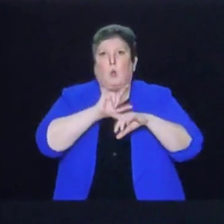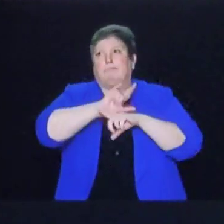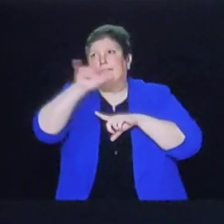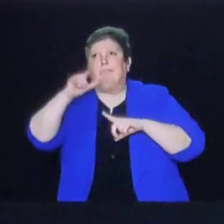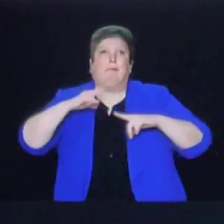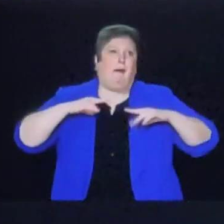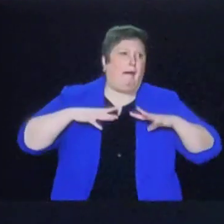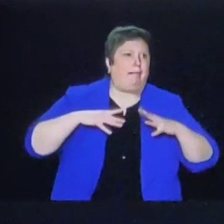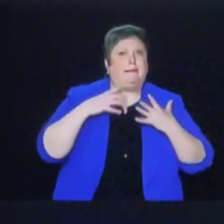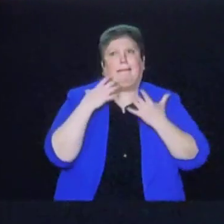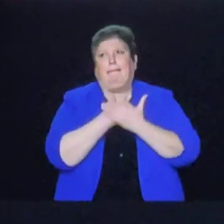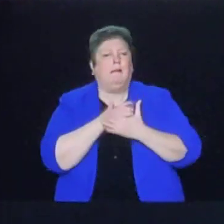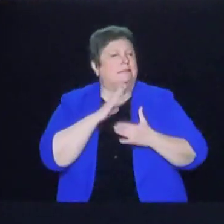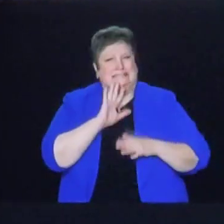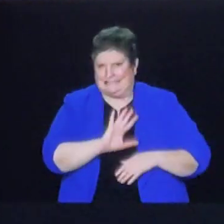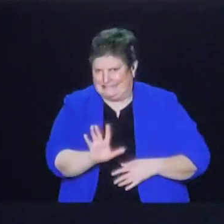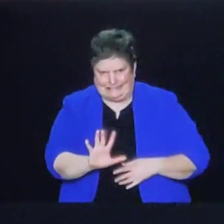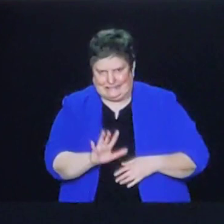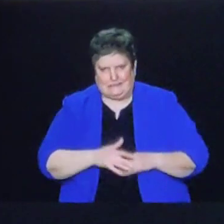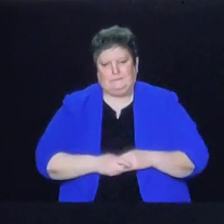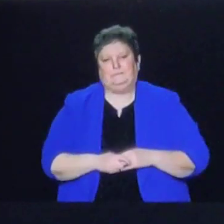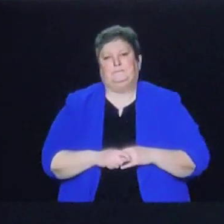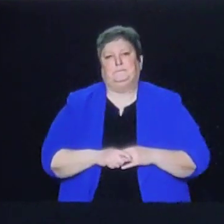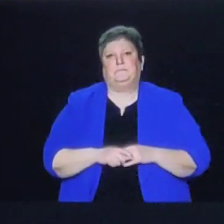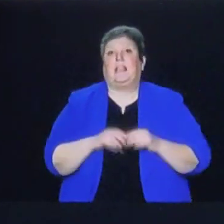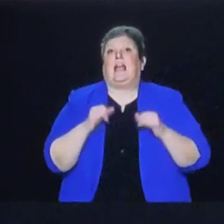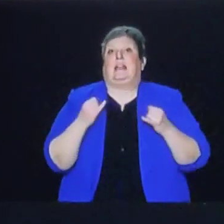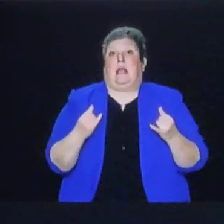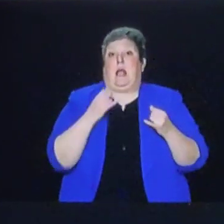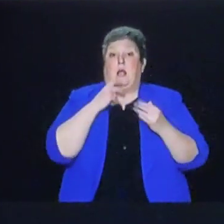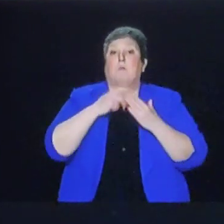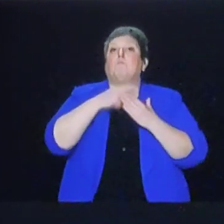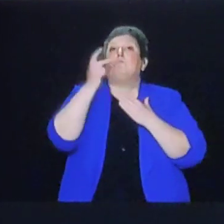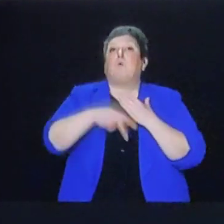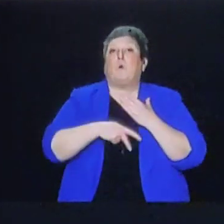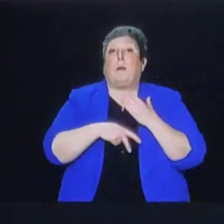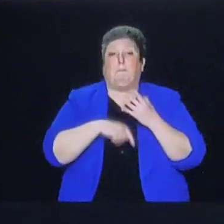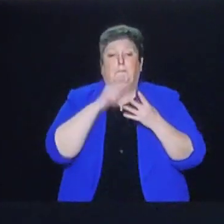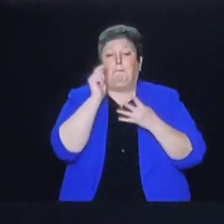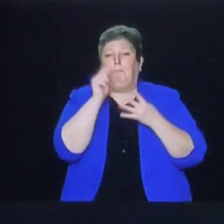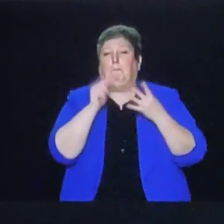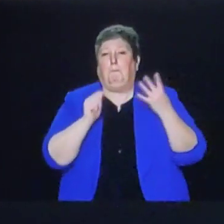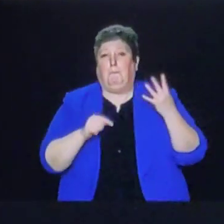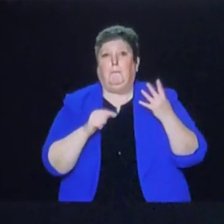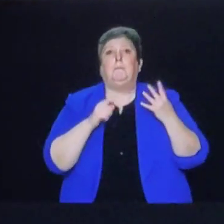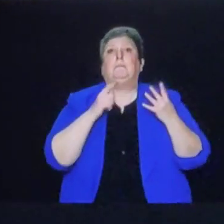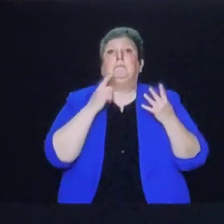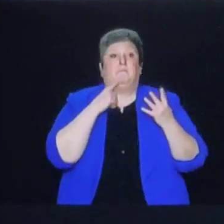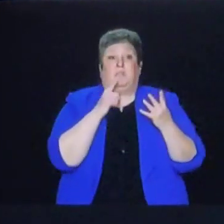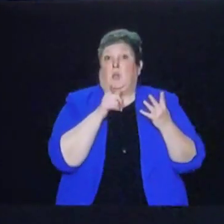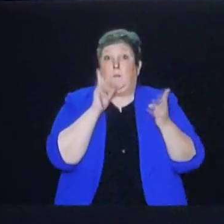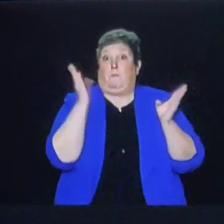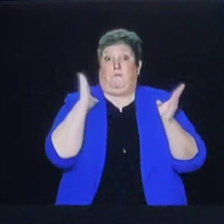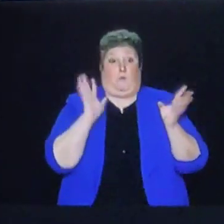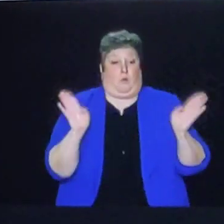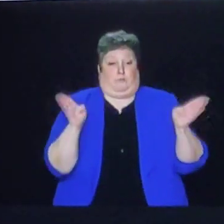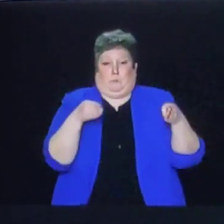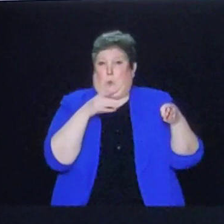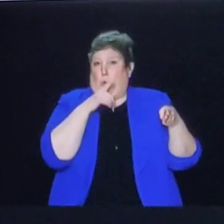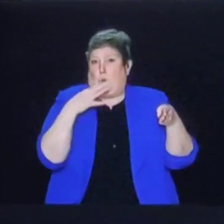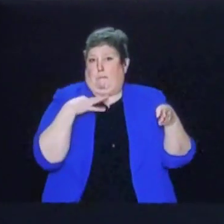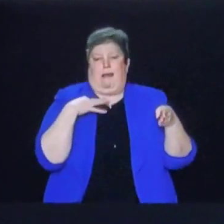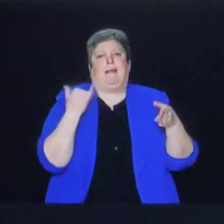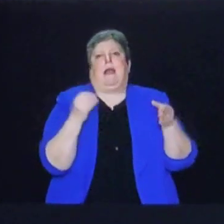also temporarily expanding the eligibility of several support programs to help those impacted by new public health